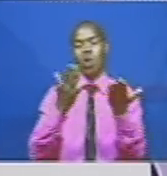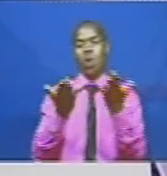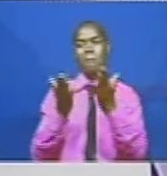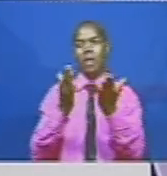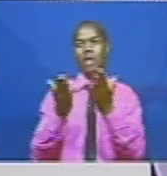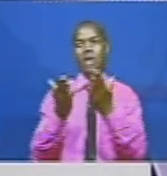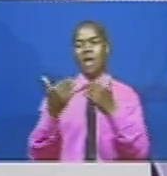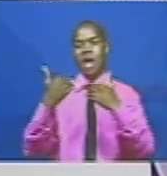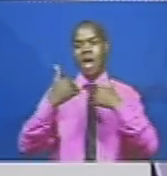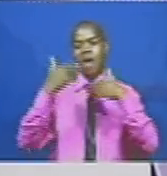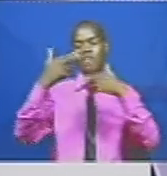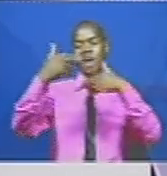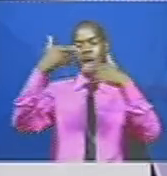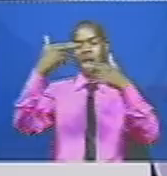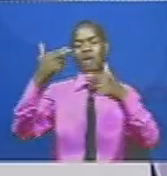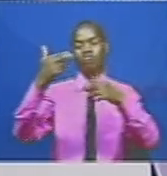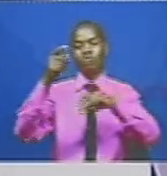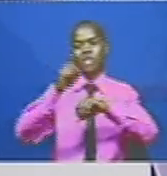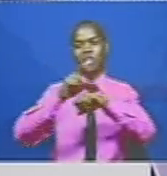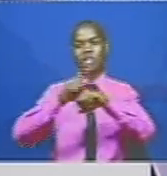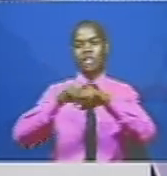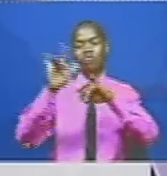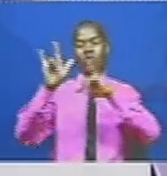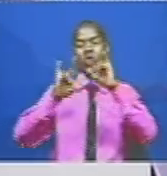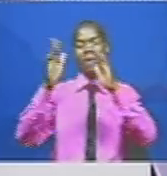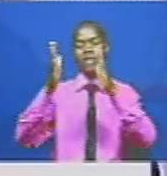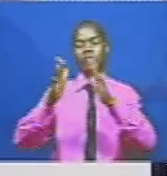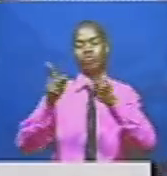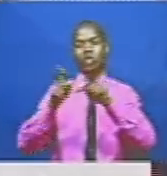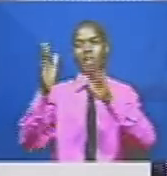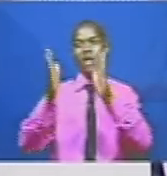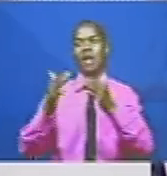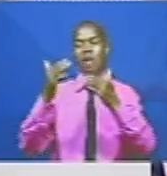there is high possibility and high chances of tour operator losing that business for